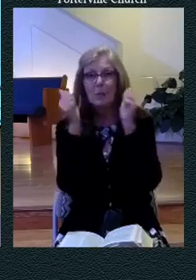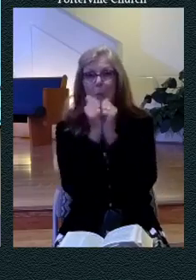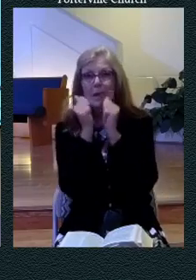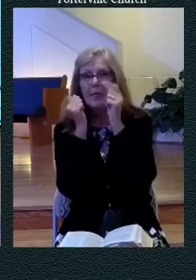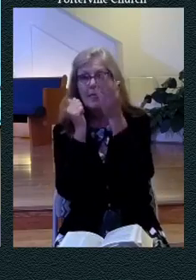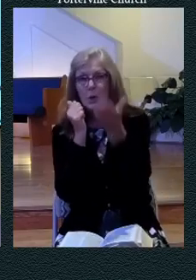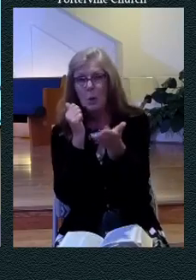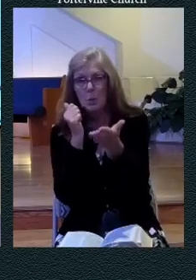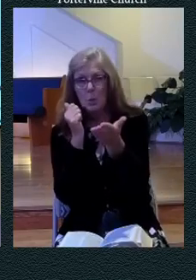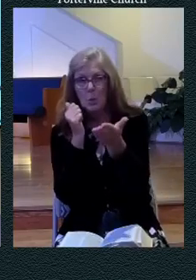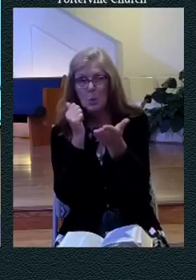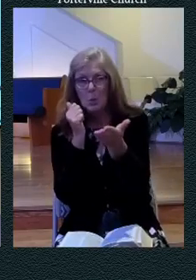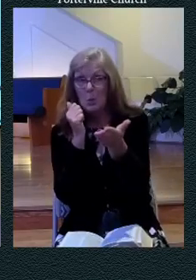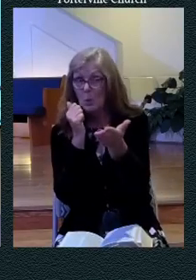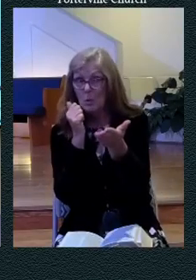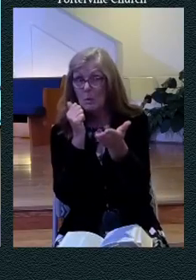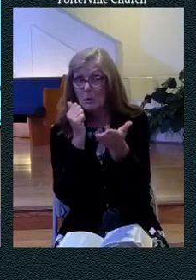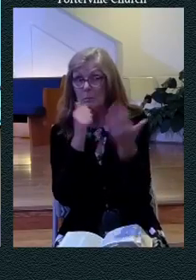lying on your shoulders,